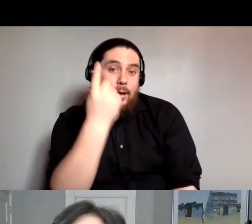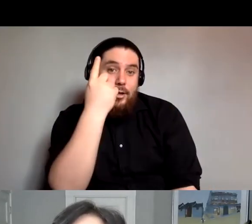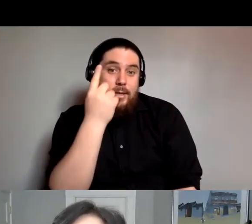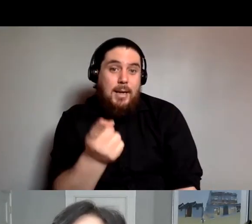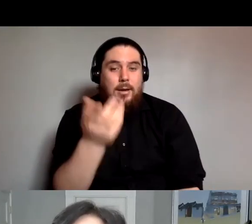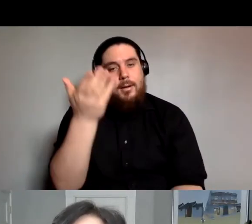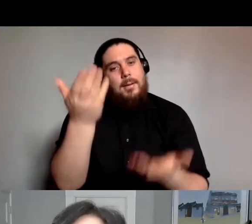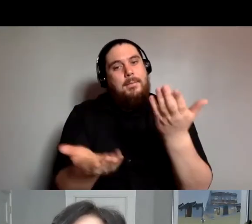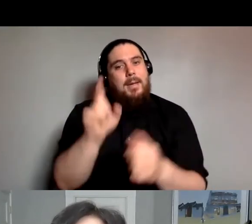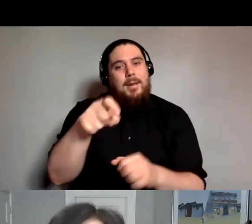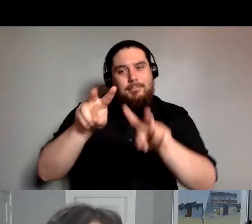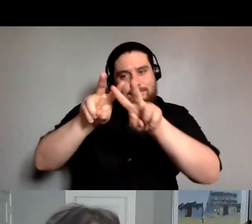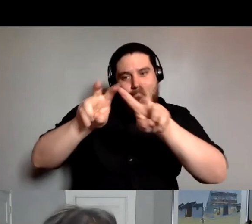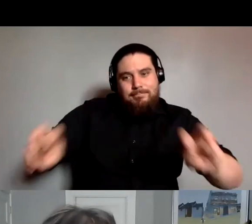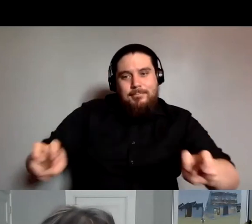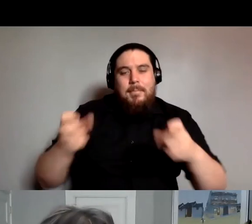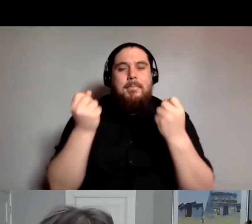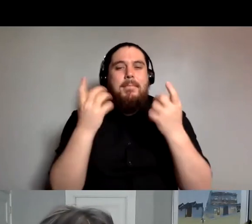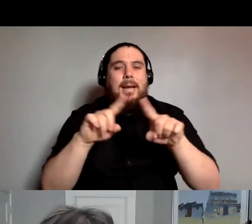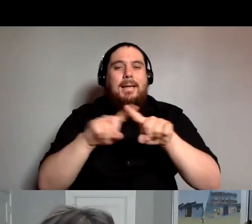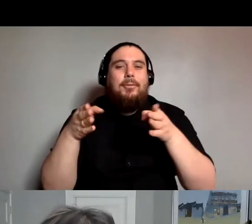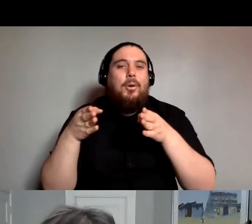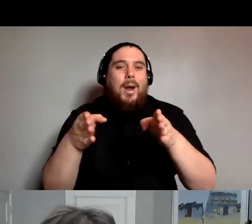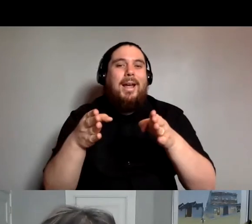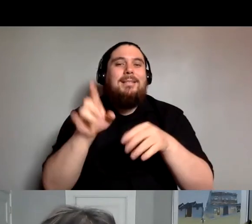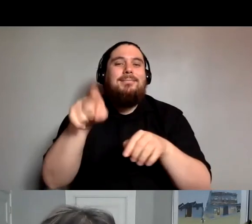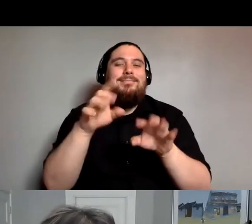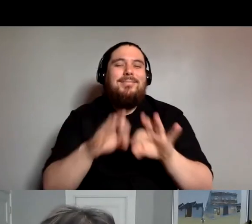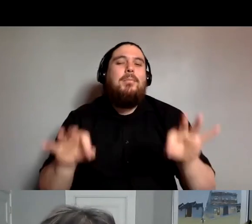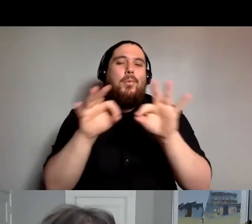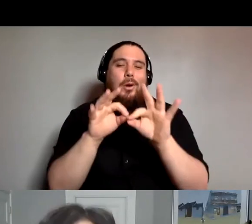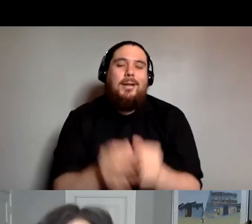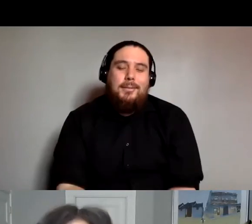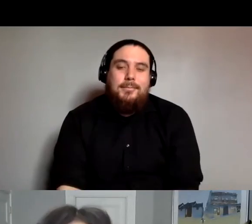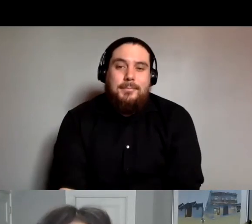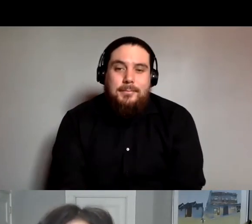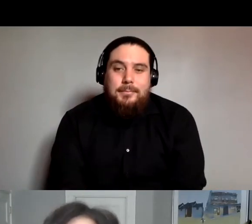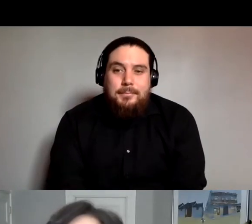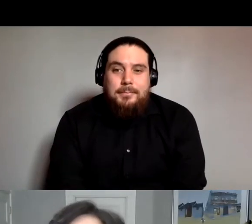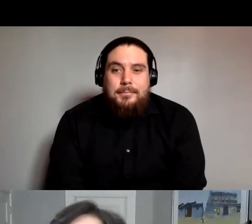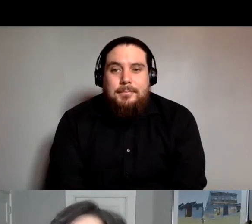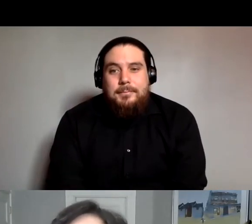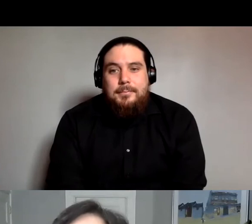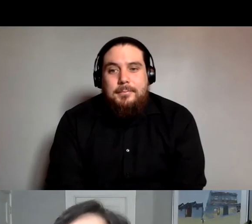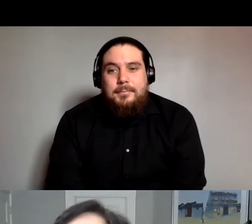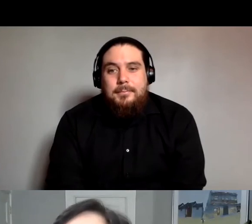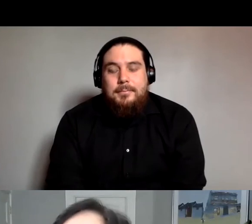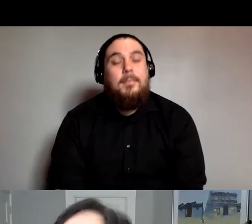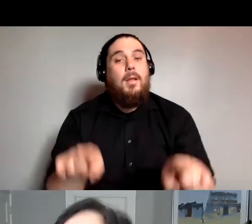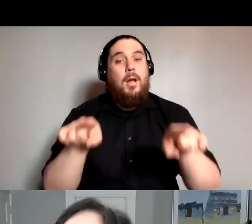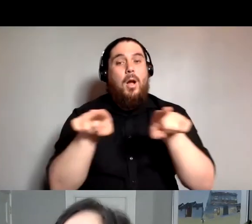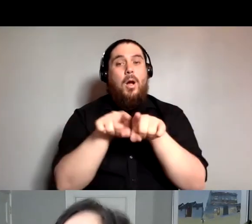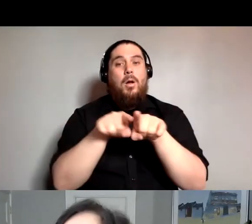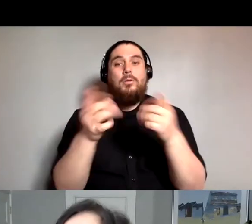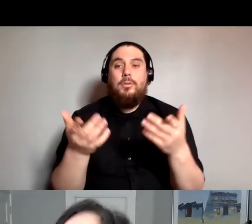need to assess in multiple modalities is really important. But also just running